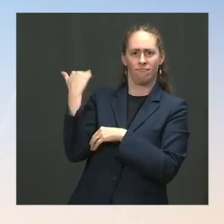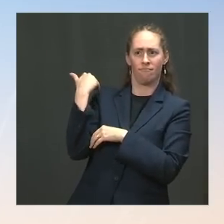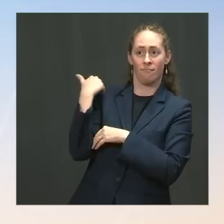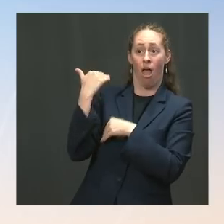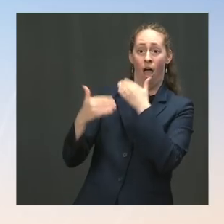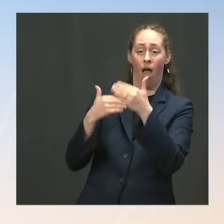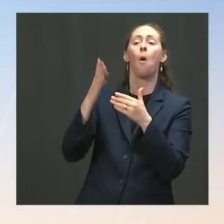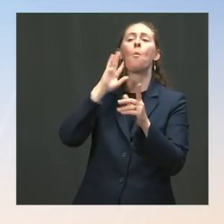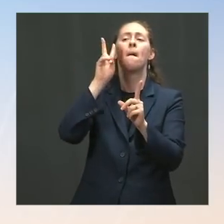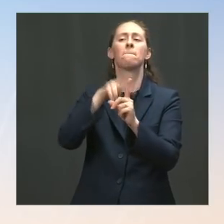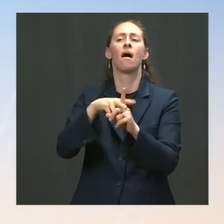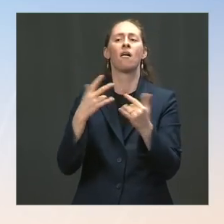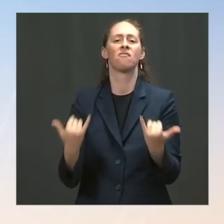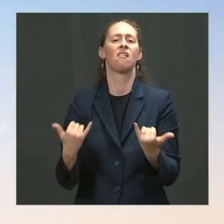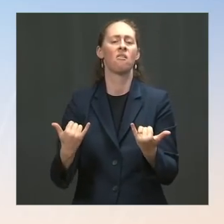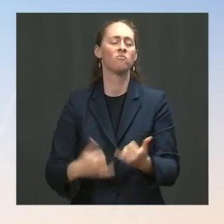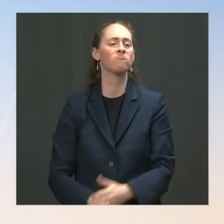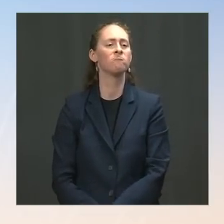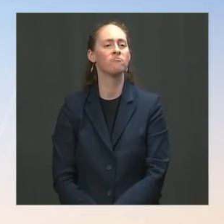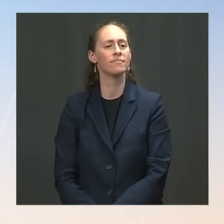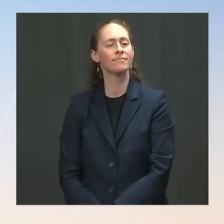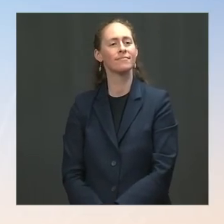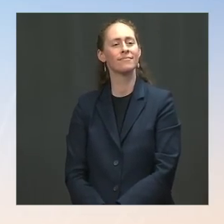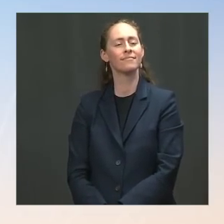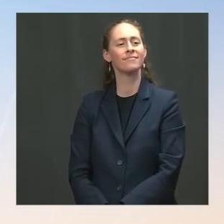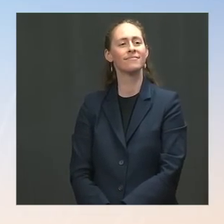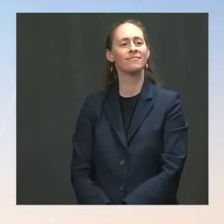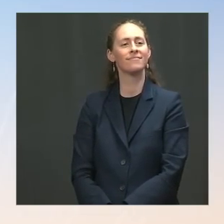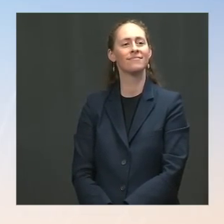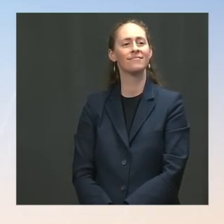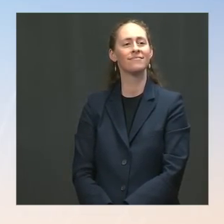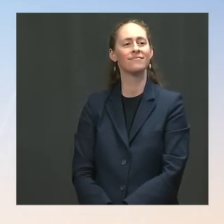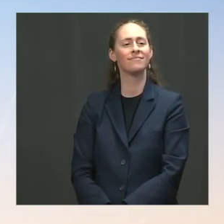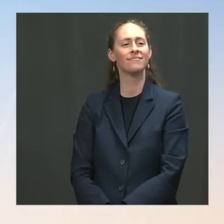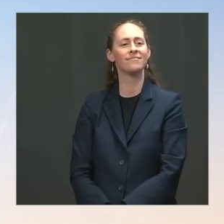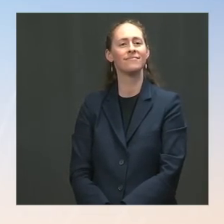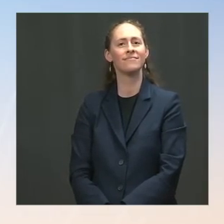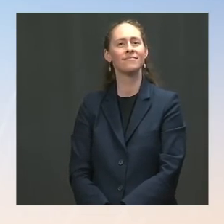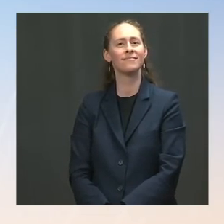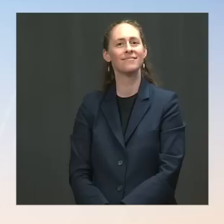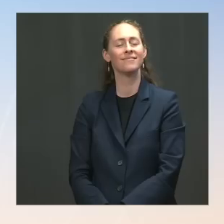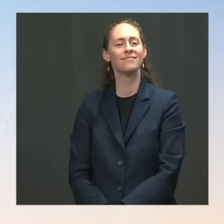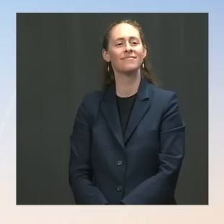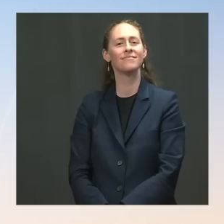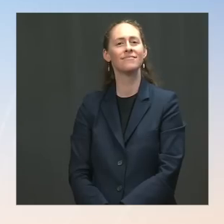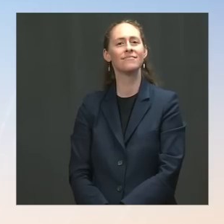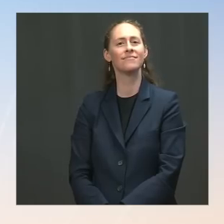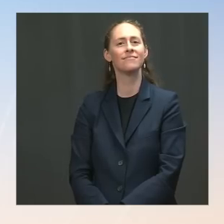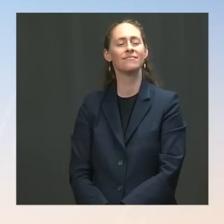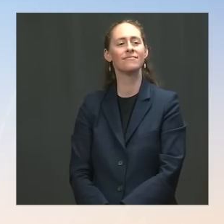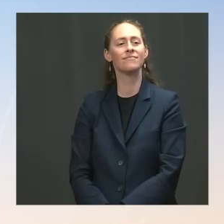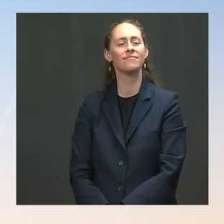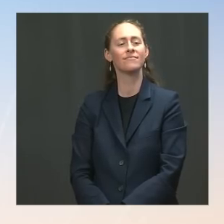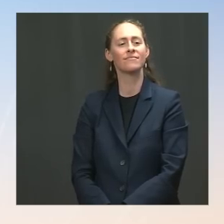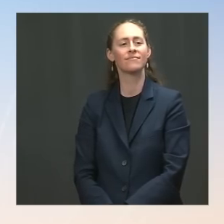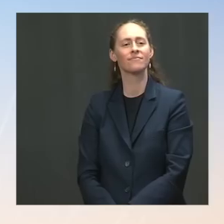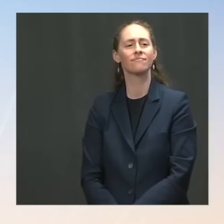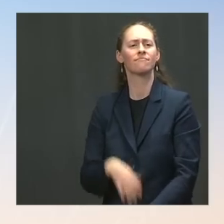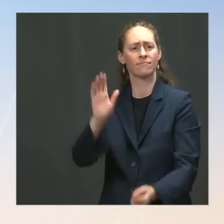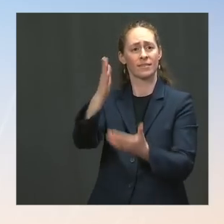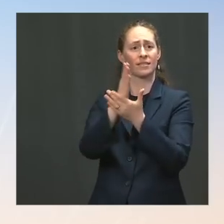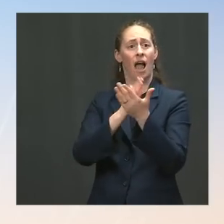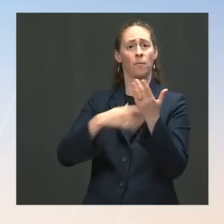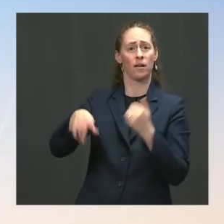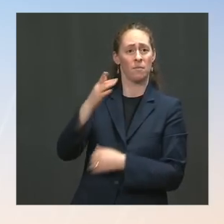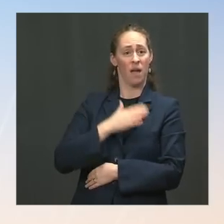masks on in the classroom, Stephanie's asking a question. Go ahead. Kids at this point have gotten used to wearing masks, my children included. Right. What is